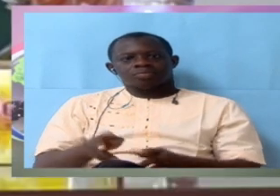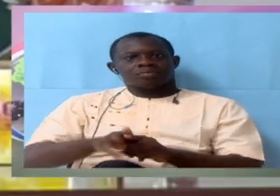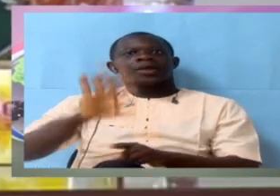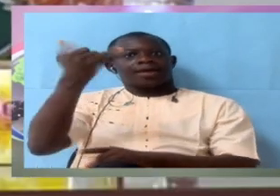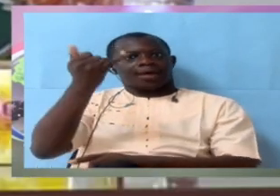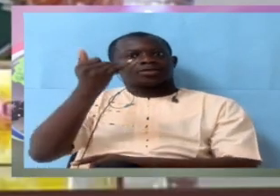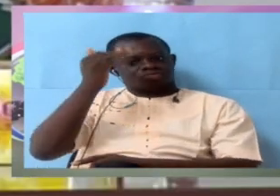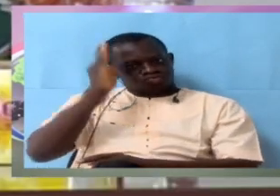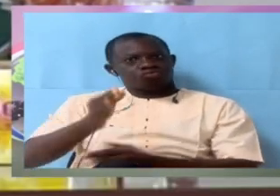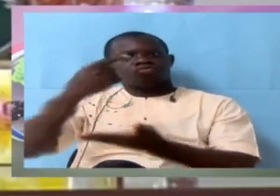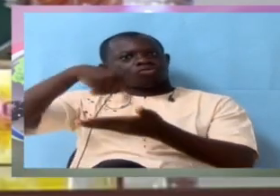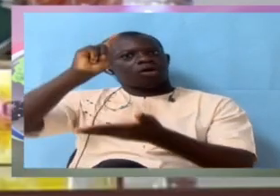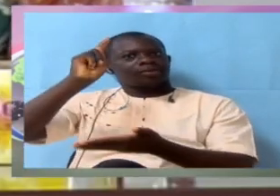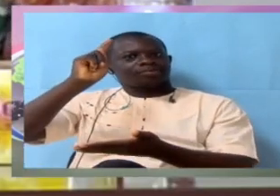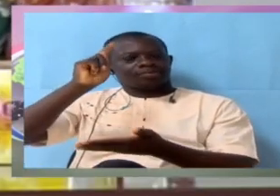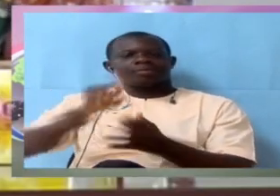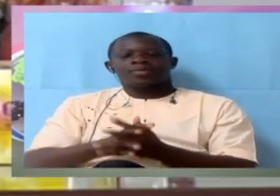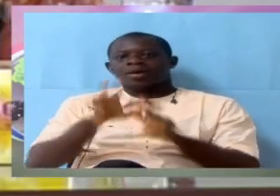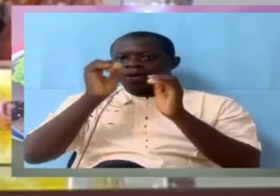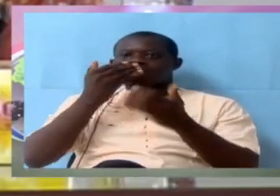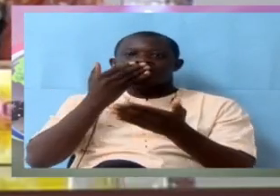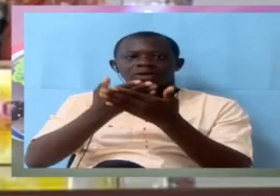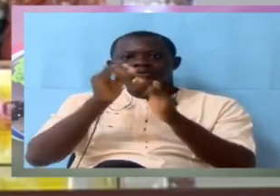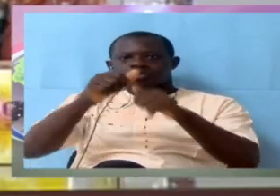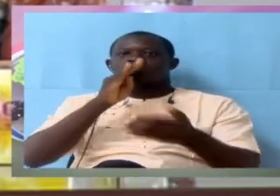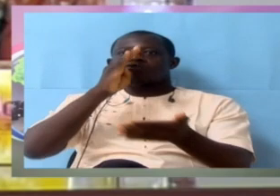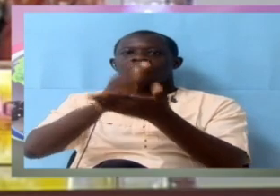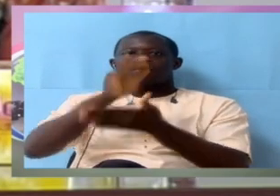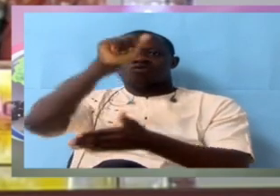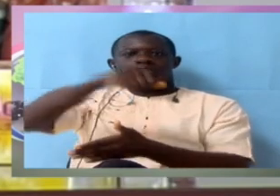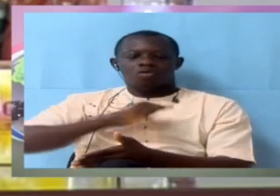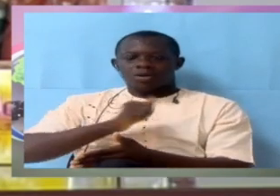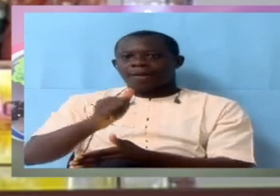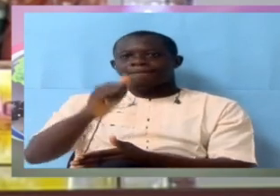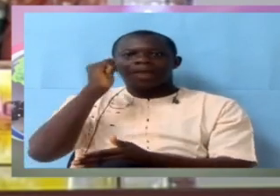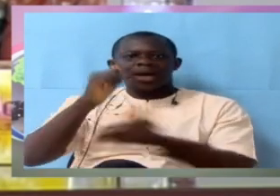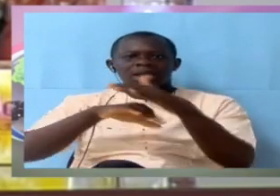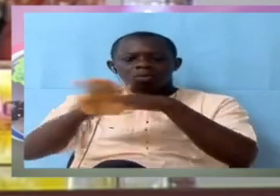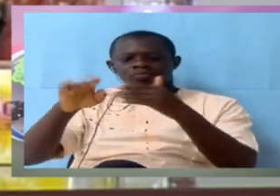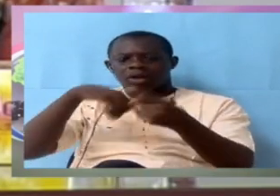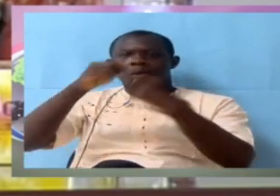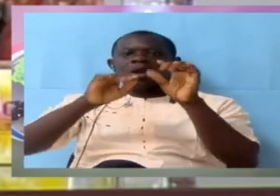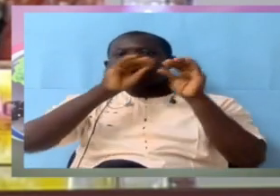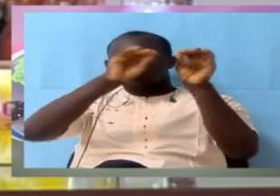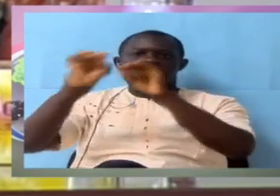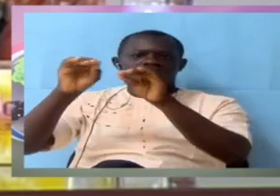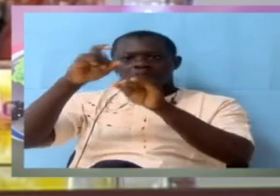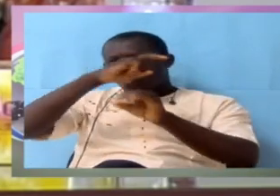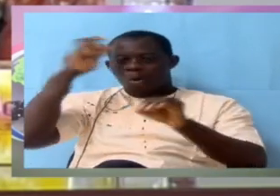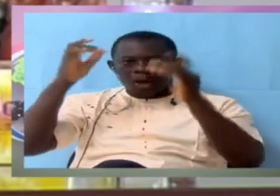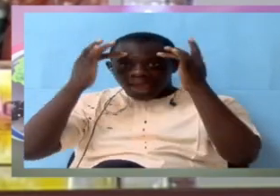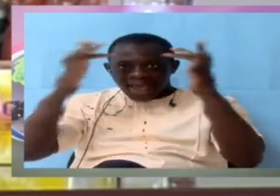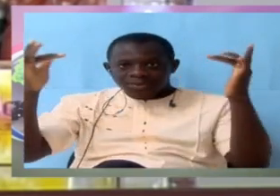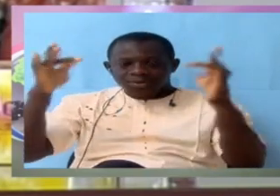Yes, that's correct. Please, can you confirm that your background, such as your education and work experience, is